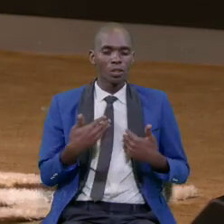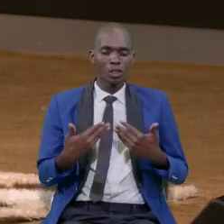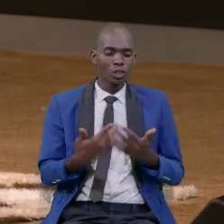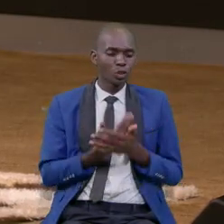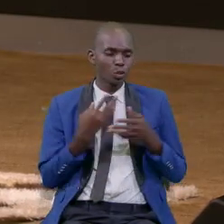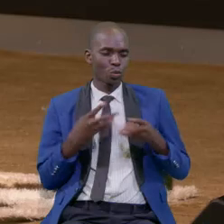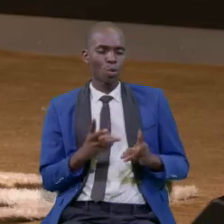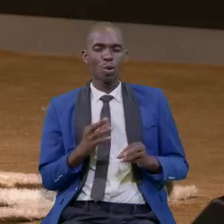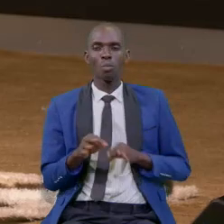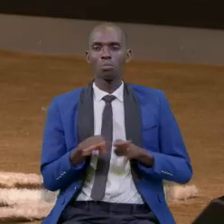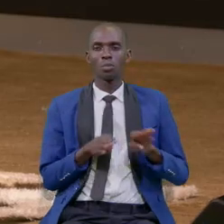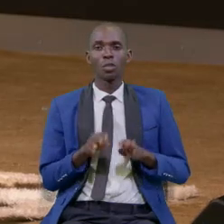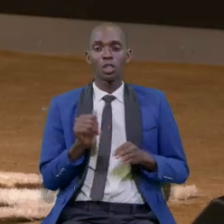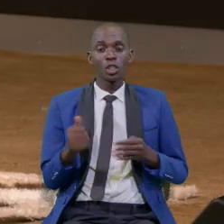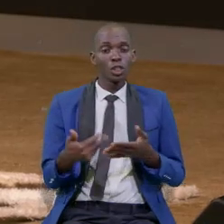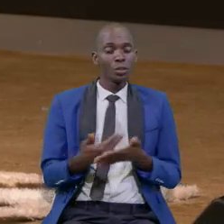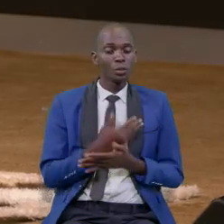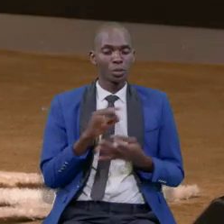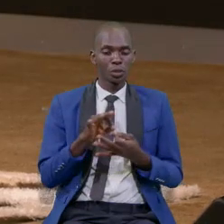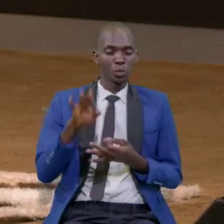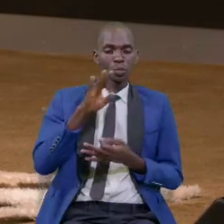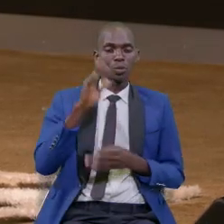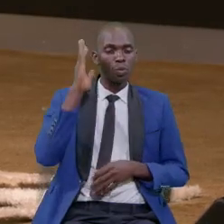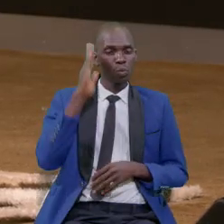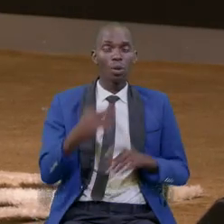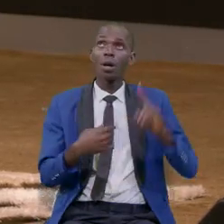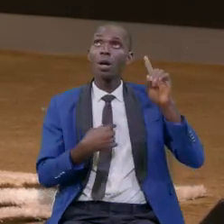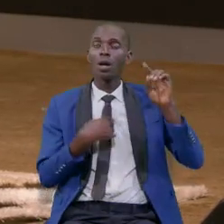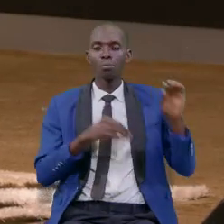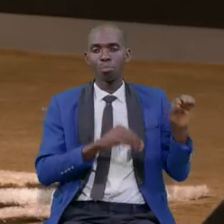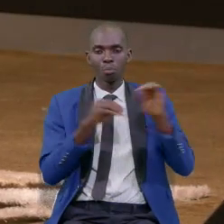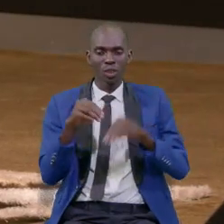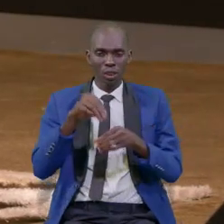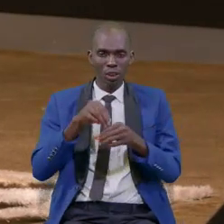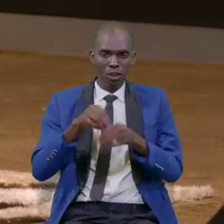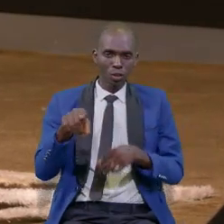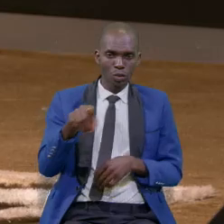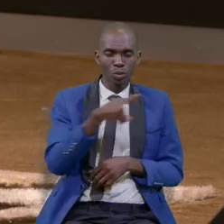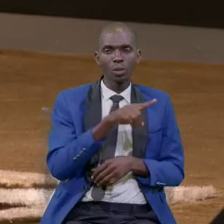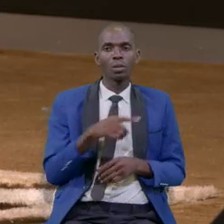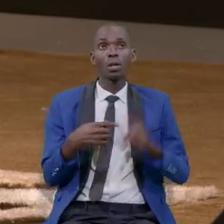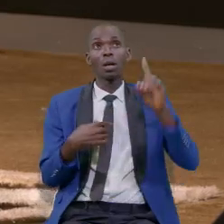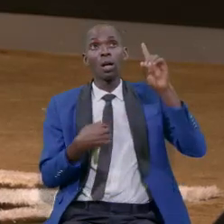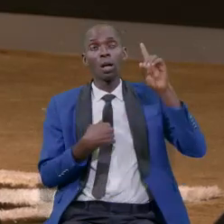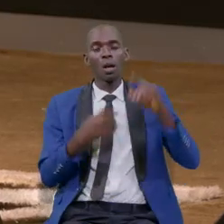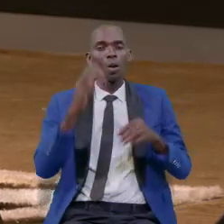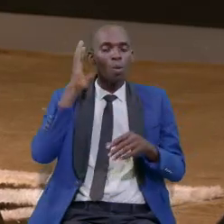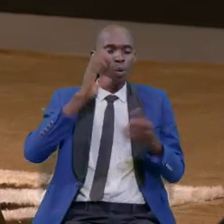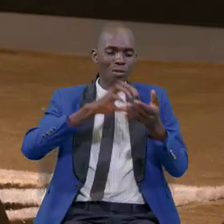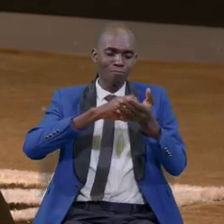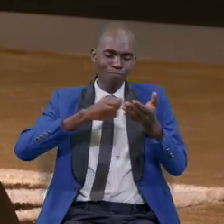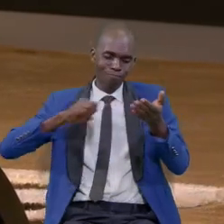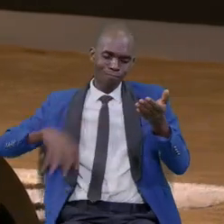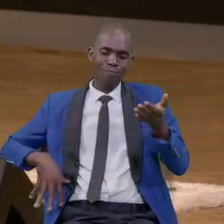disposition, a new spirit will I put within you. I will take